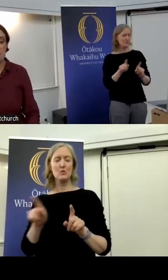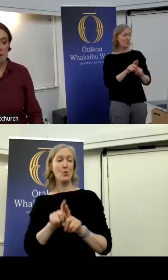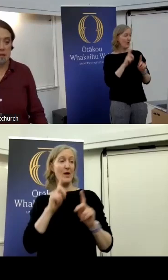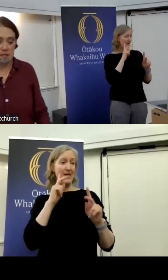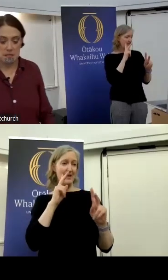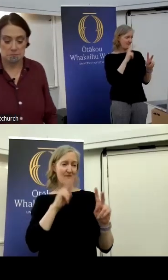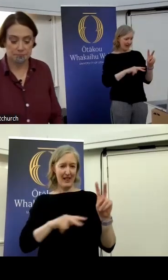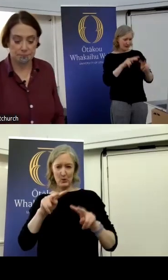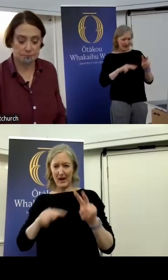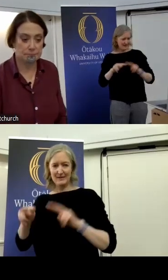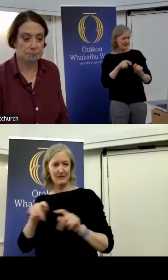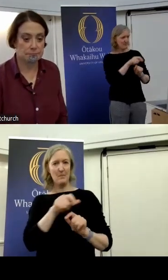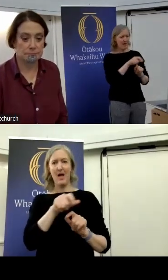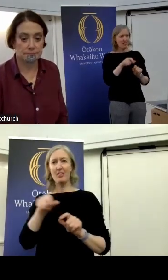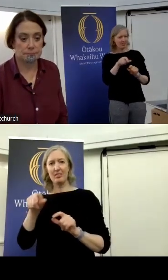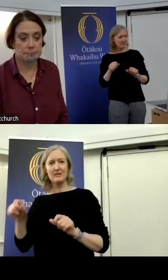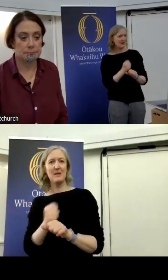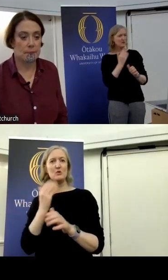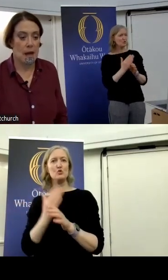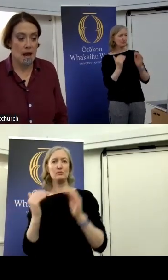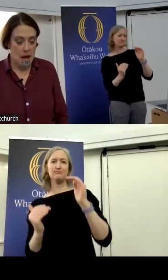those pathways.